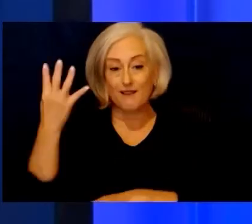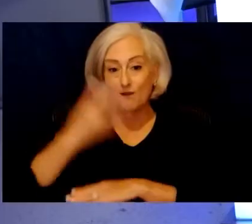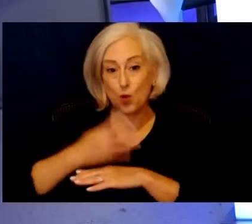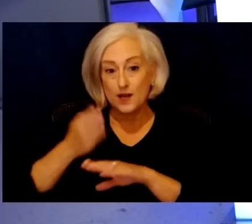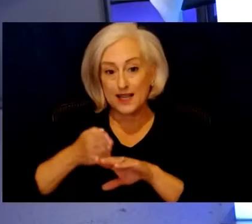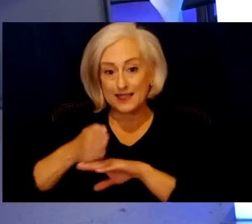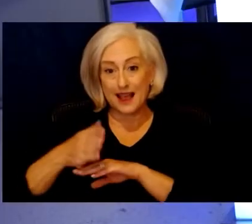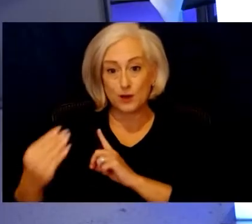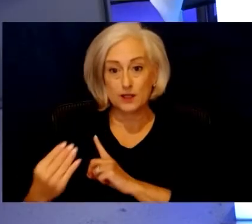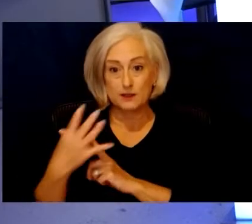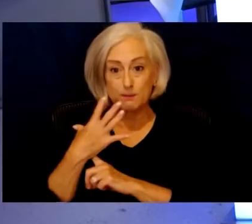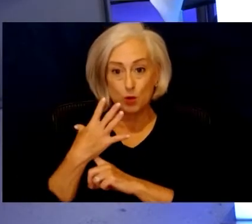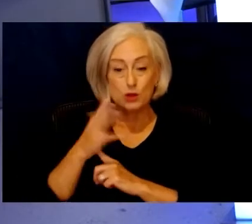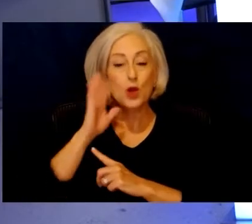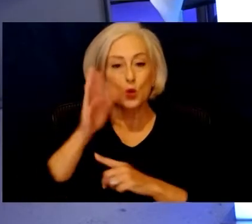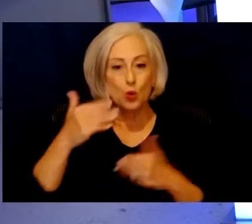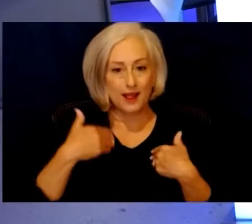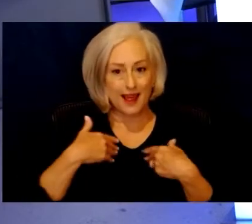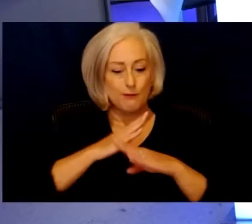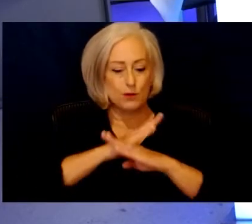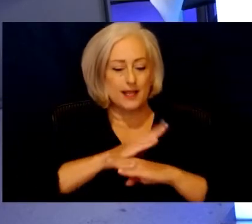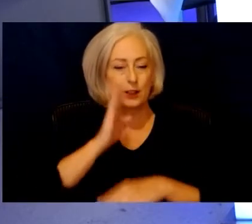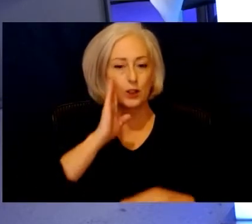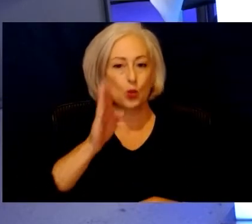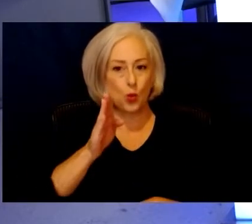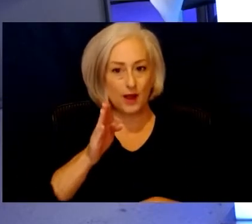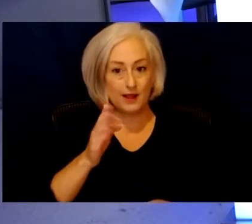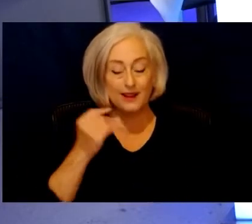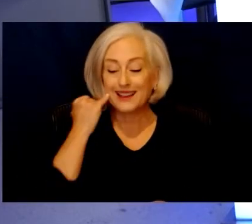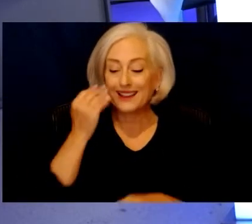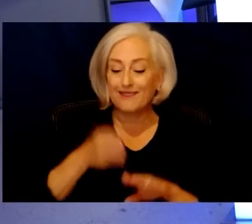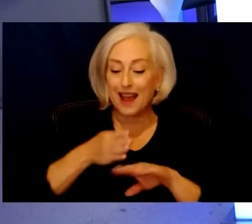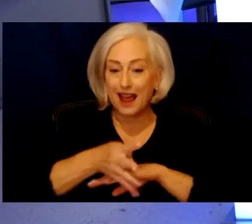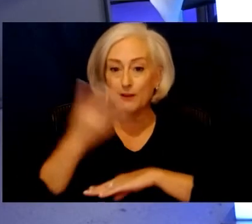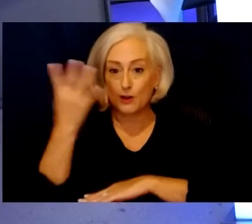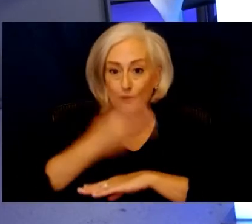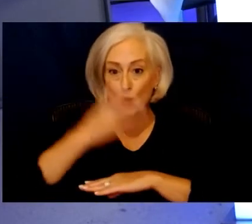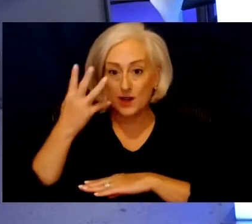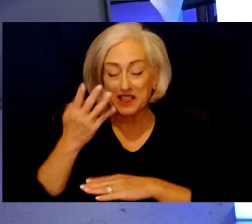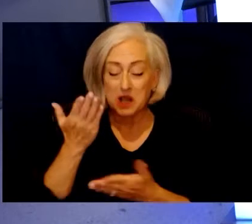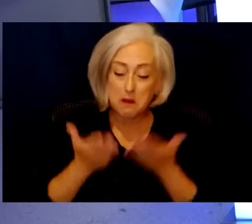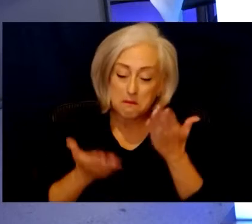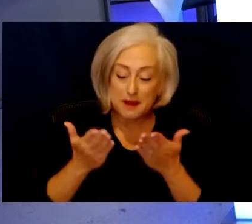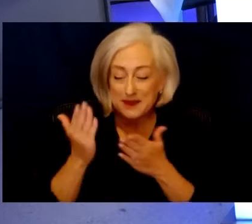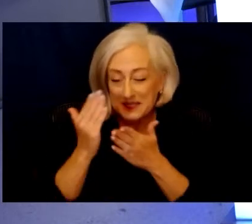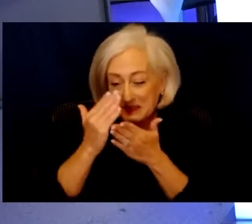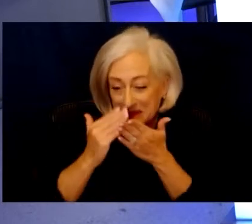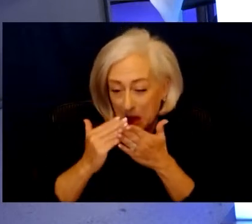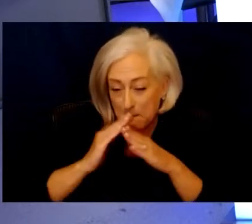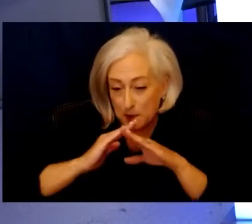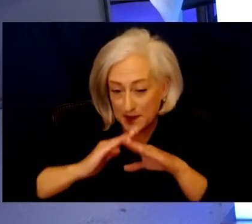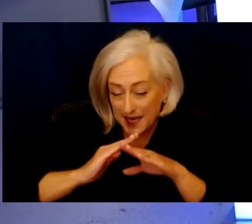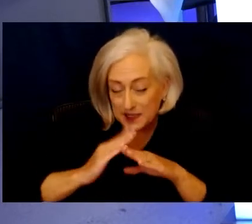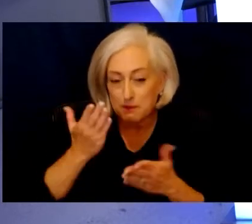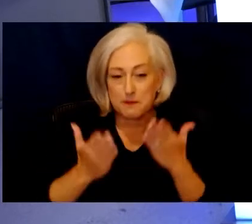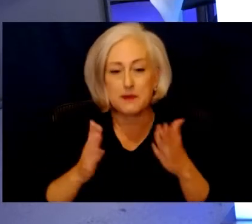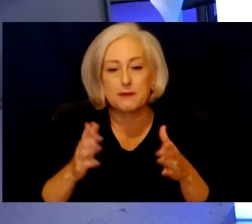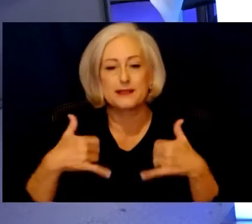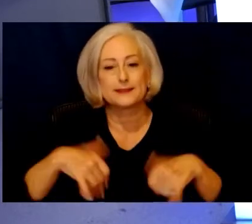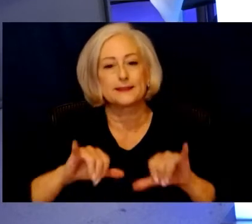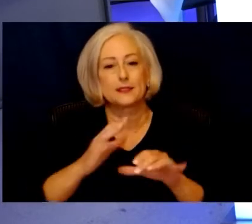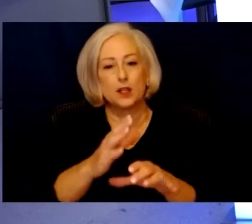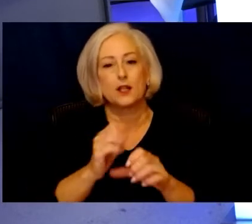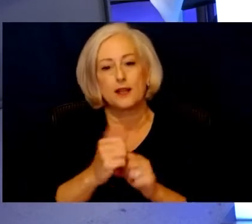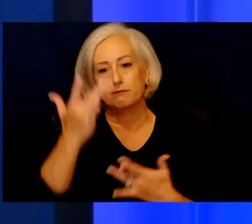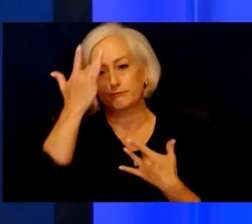going to get protection against monkeypox. If it's after that, you will probably get some protection, but you will still probably get some disease. Nonetheless,